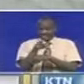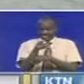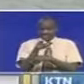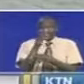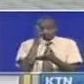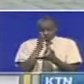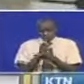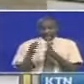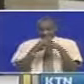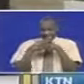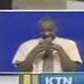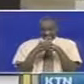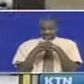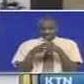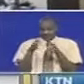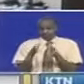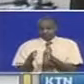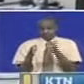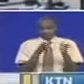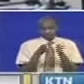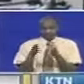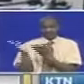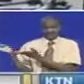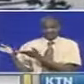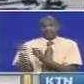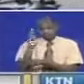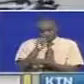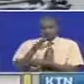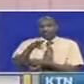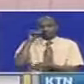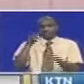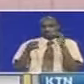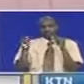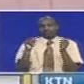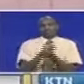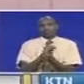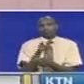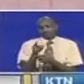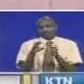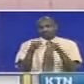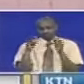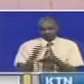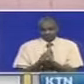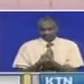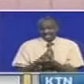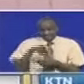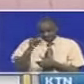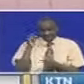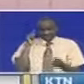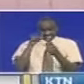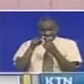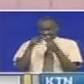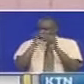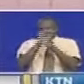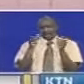the Americans' equipment that was then used to disarm the explosives. The target of this would-be attack is still unclear, and